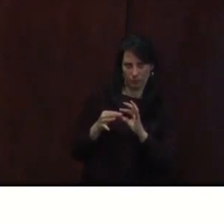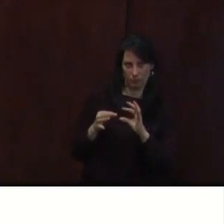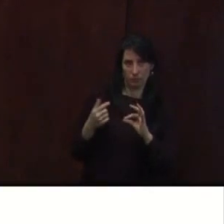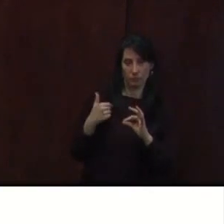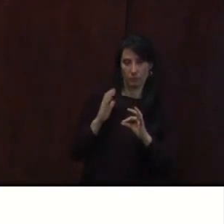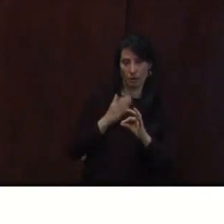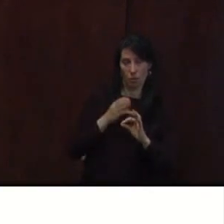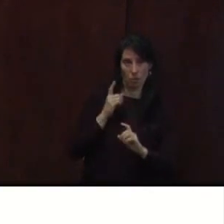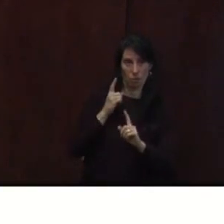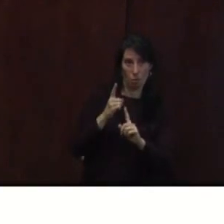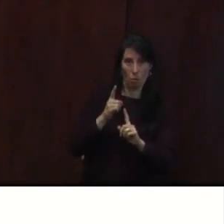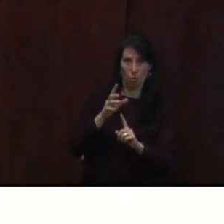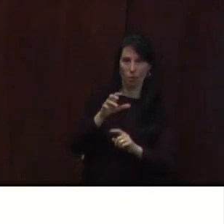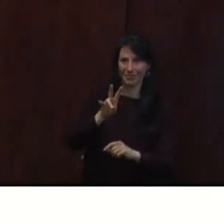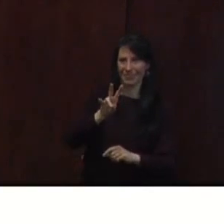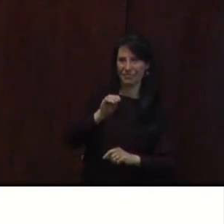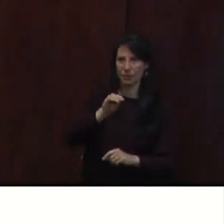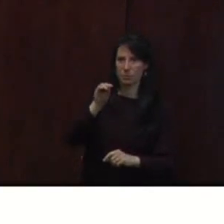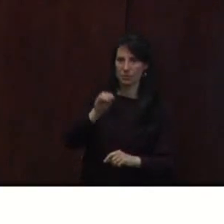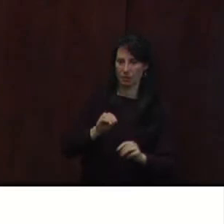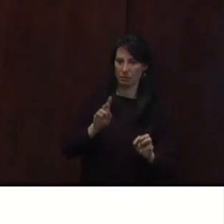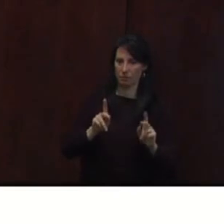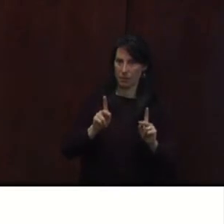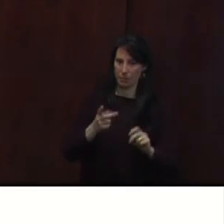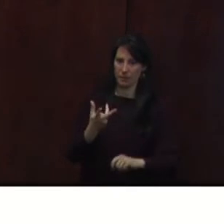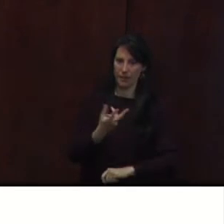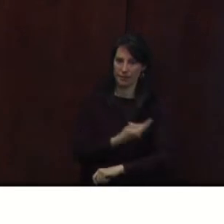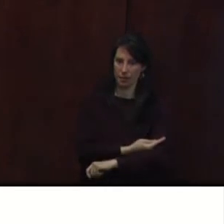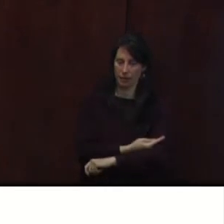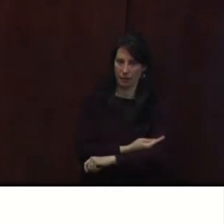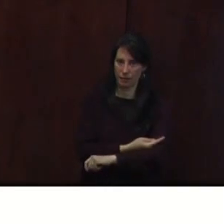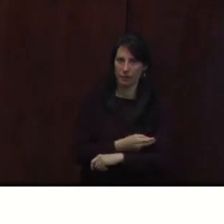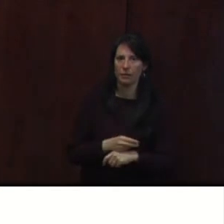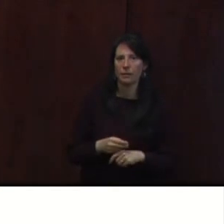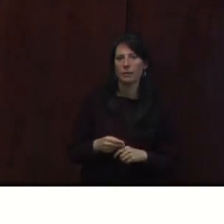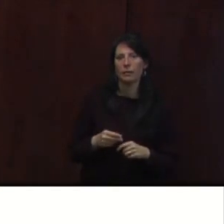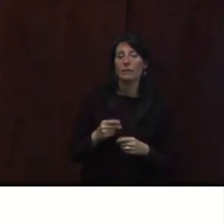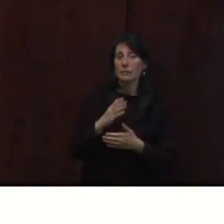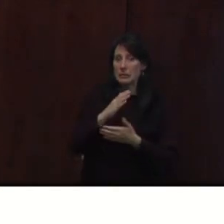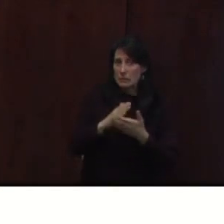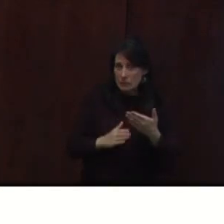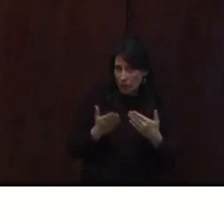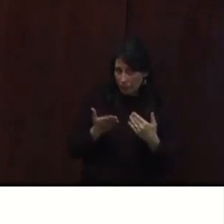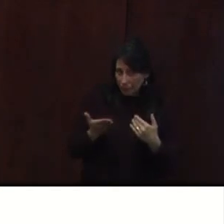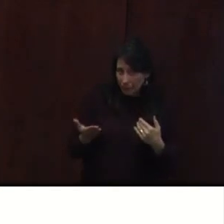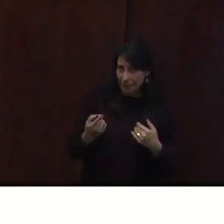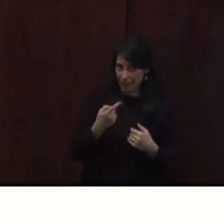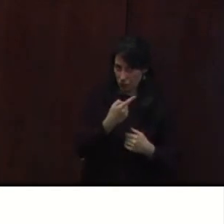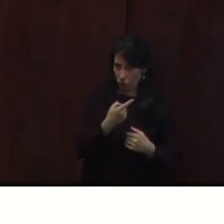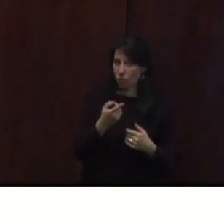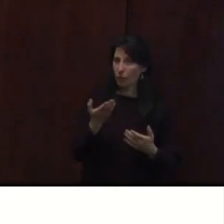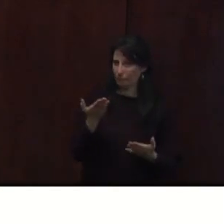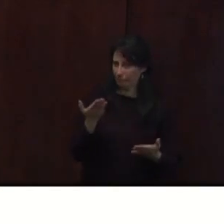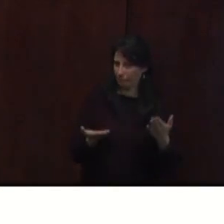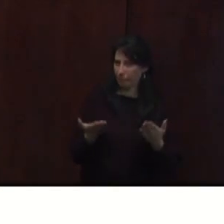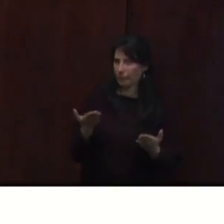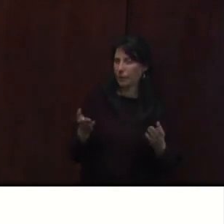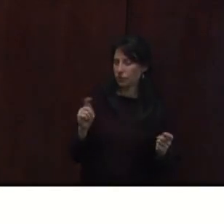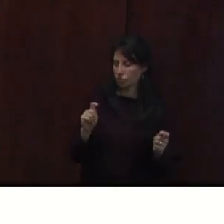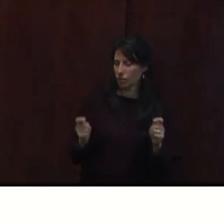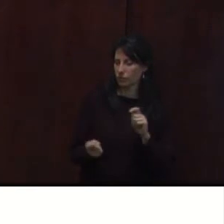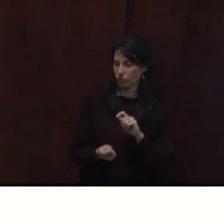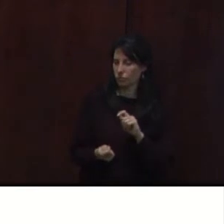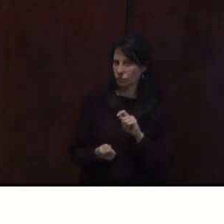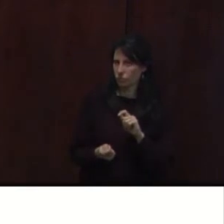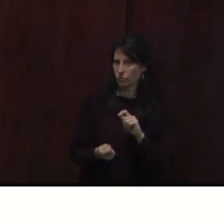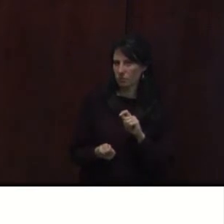in the community. There are some notional assumptions here that we know aren't necessarily true or will change, but this is a good way to kind of